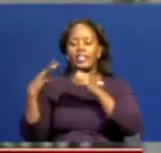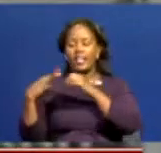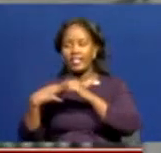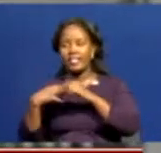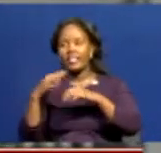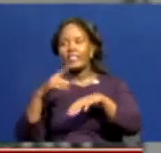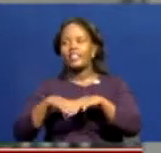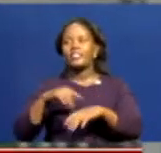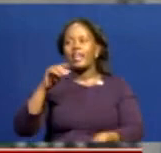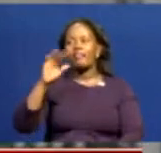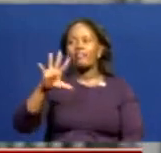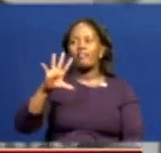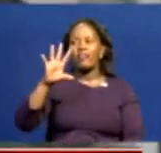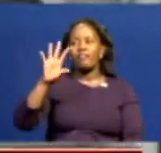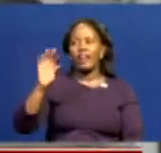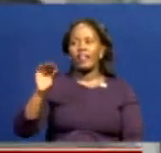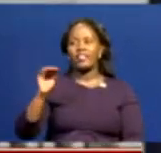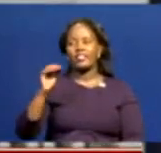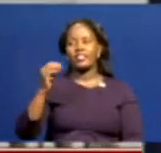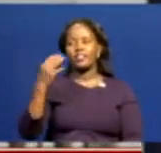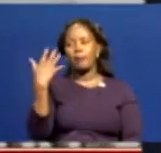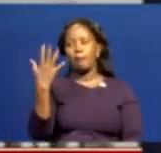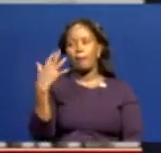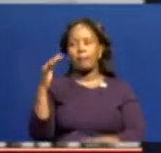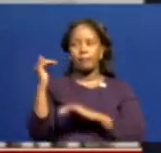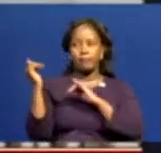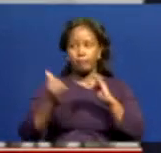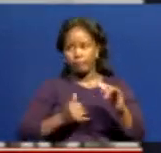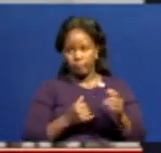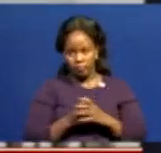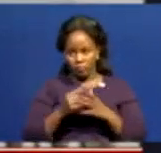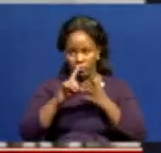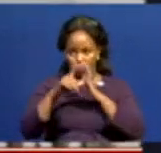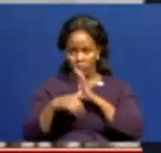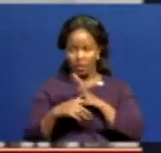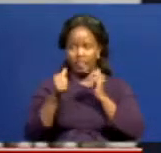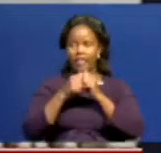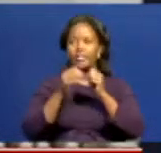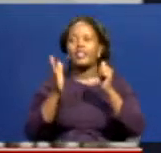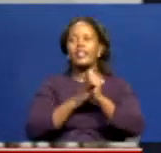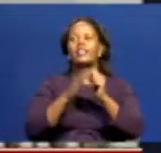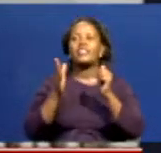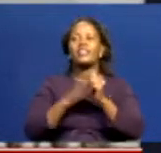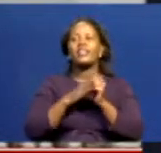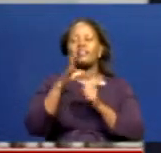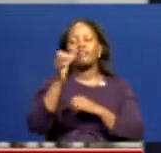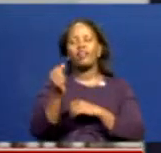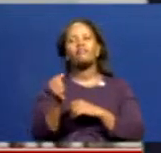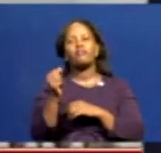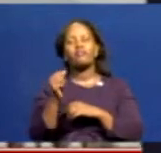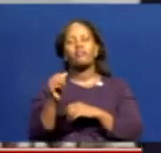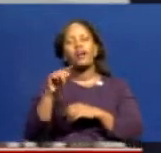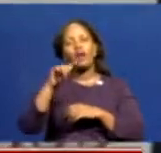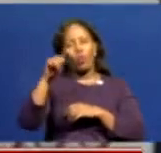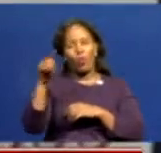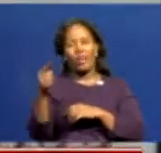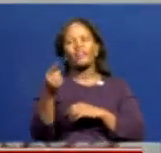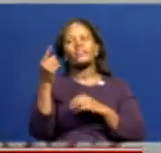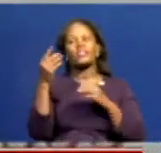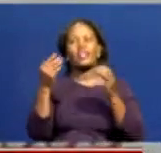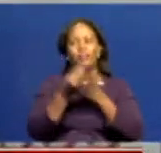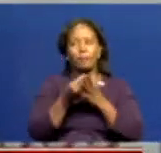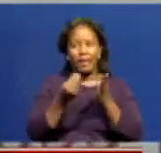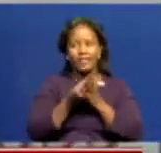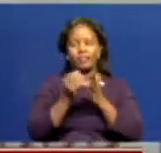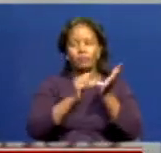shillings note was introduced. Later in 1995, the 1,000 shillings note was issued and